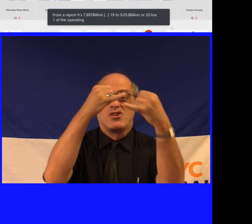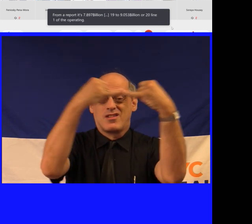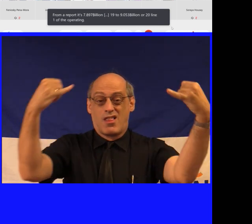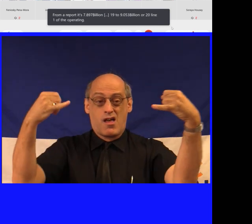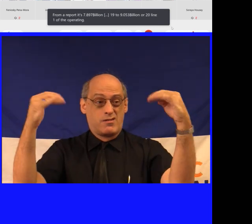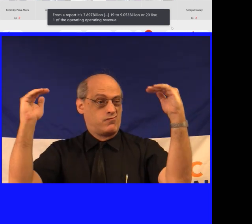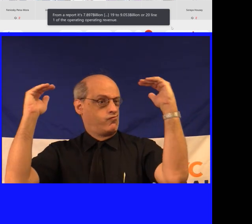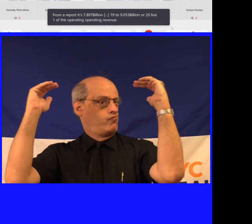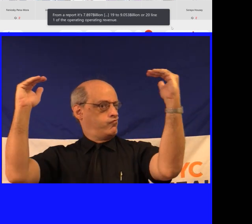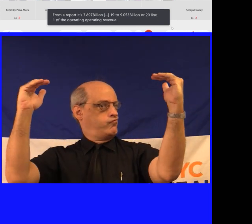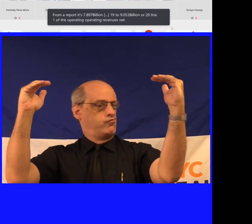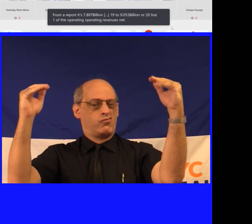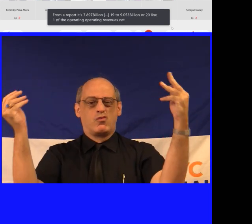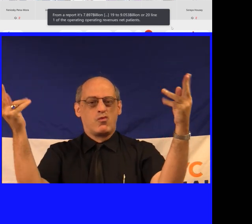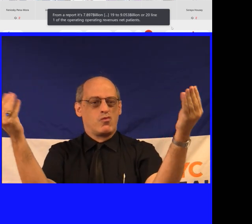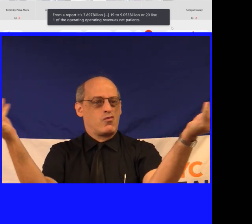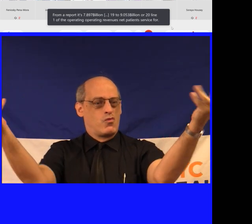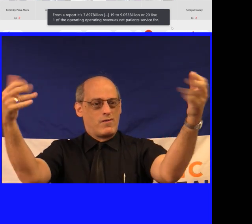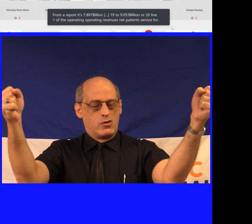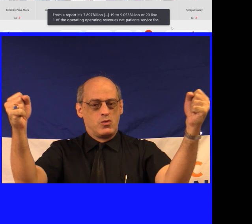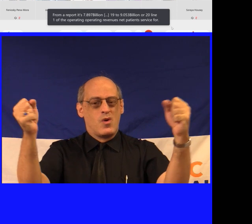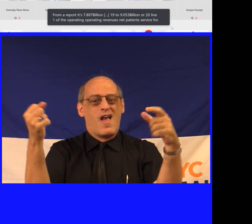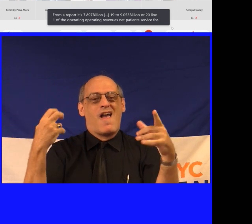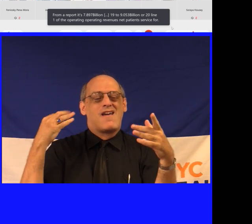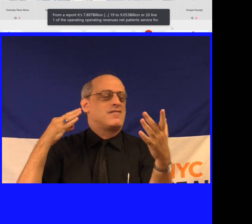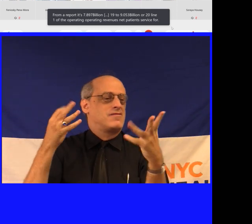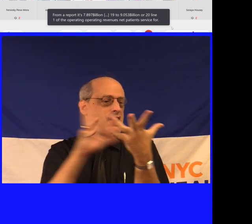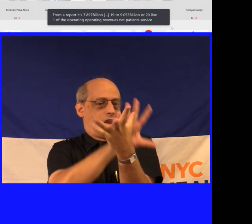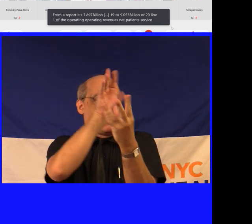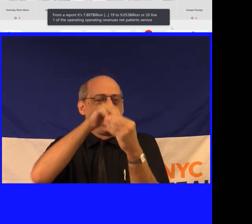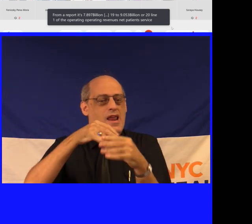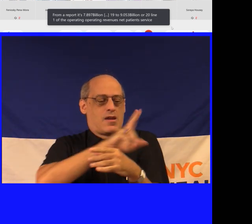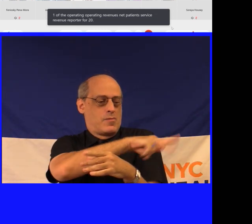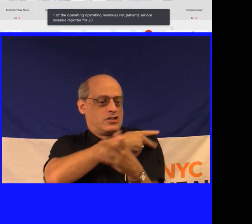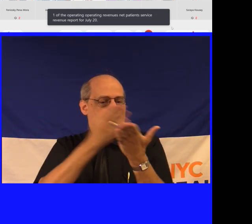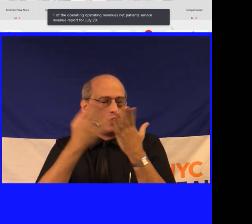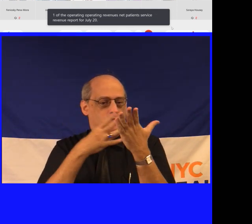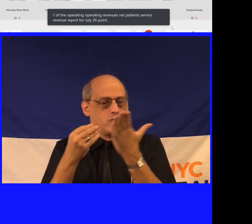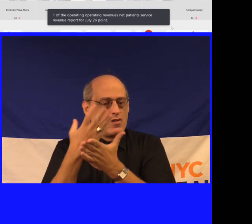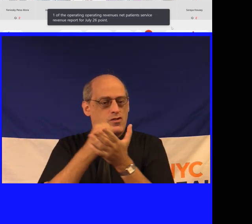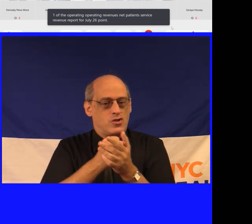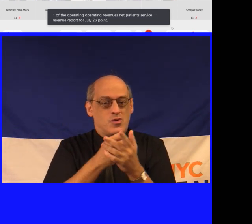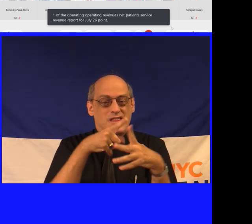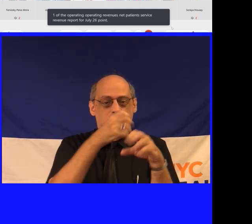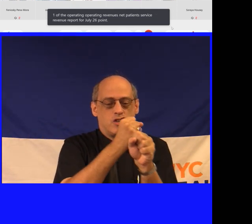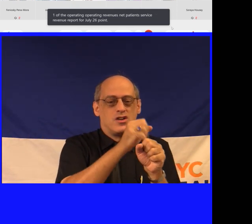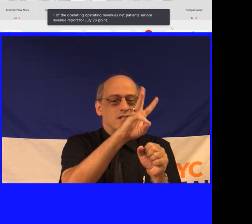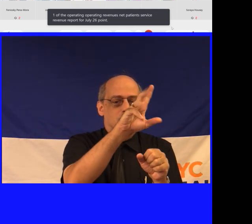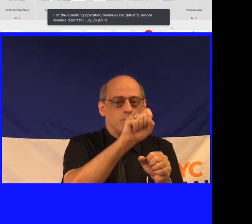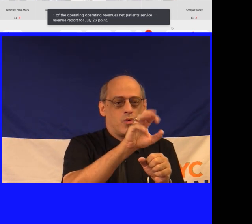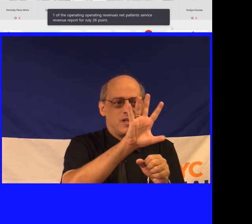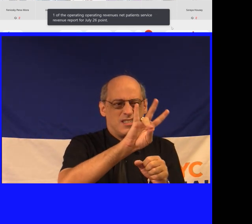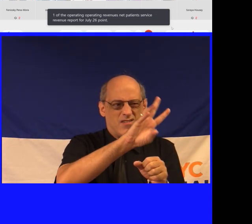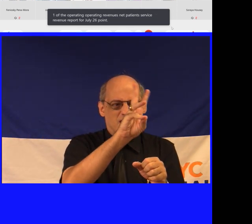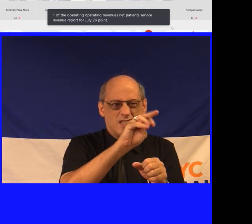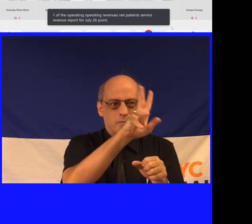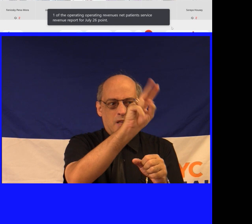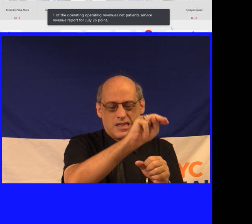operating revenues, net patient service revenue, reported for FY20 6.676 billion